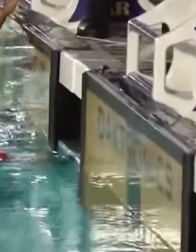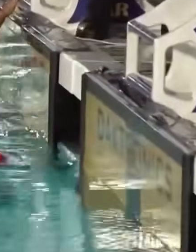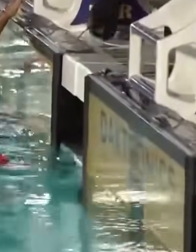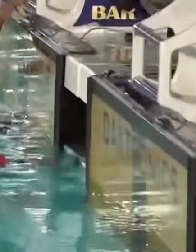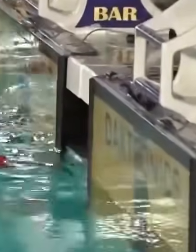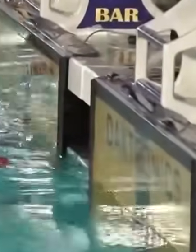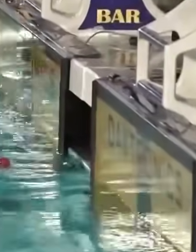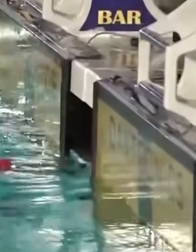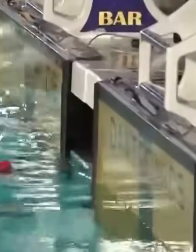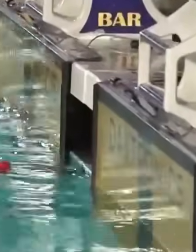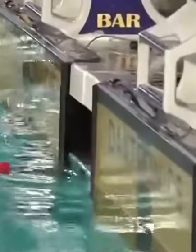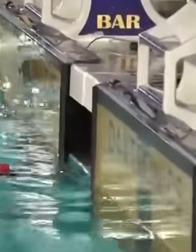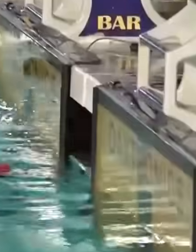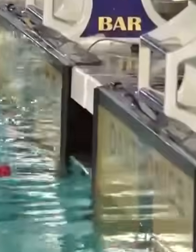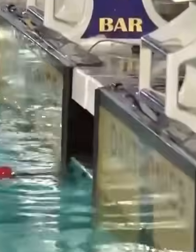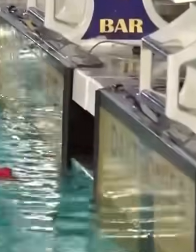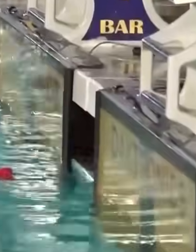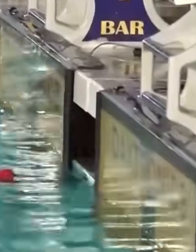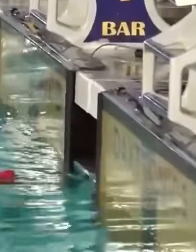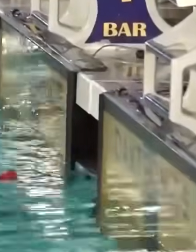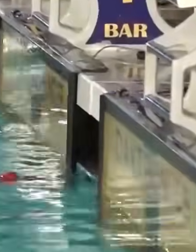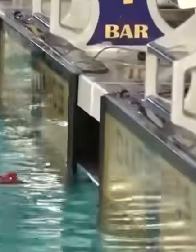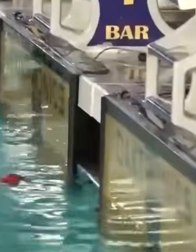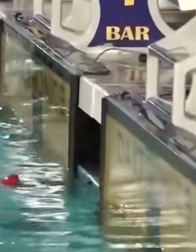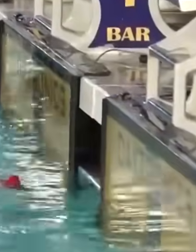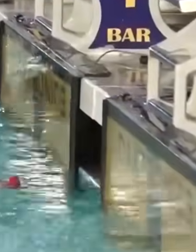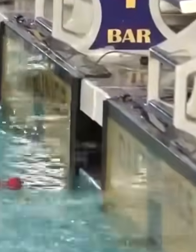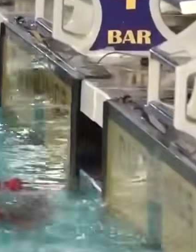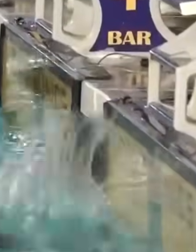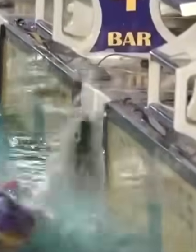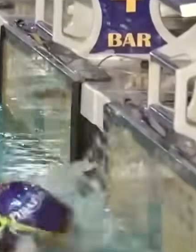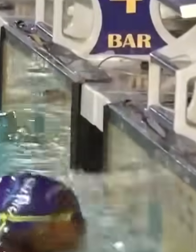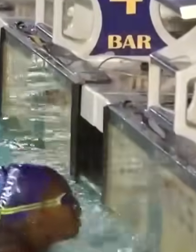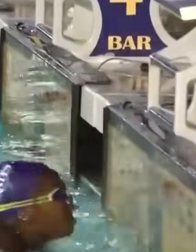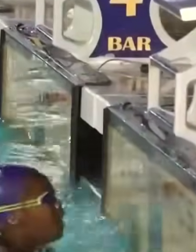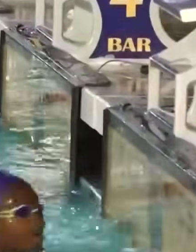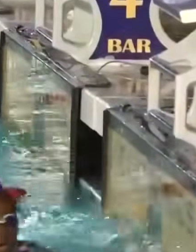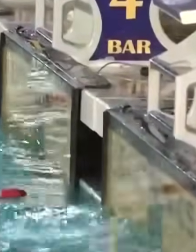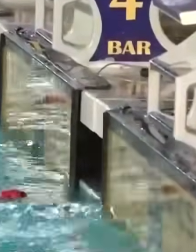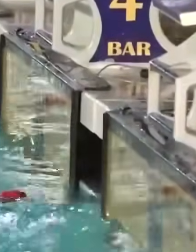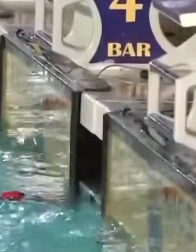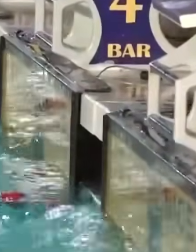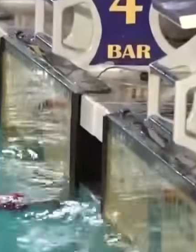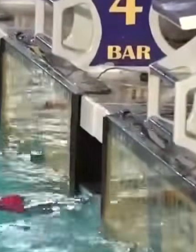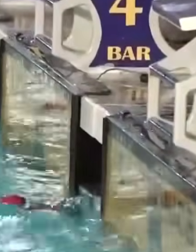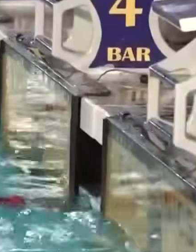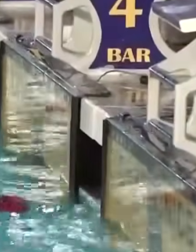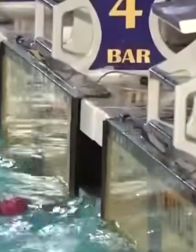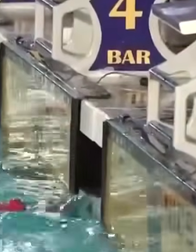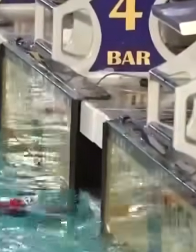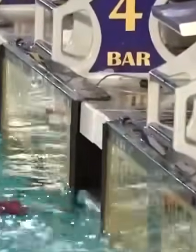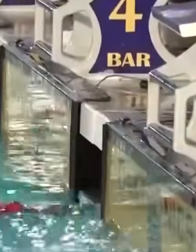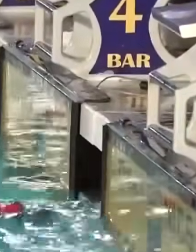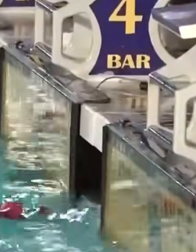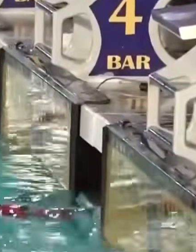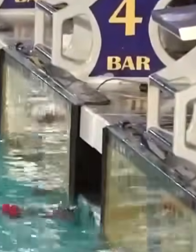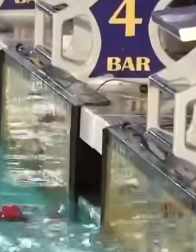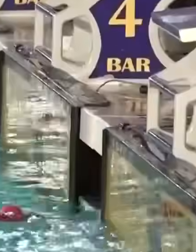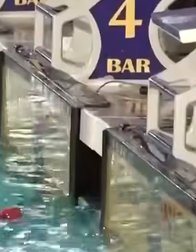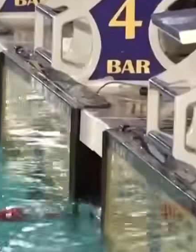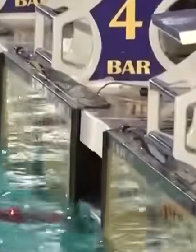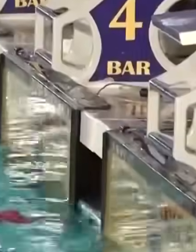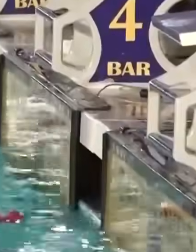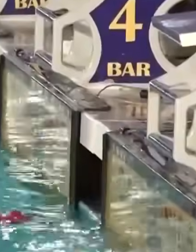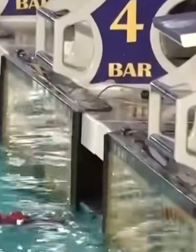officials announced she would be disqualified. In second place, Jazz Mounter, also of Pirates, promoted to number